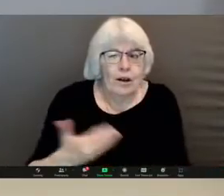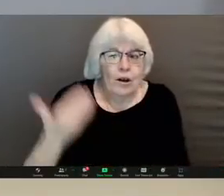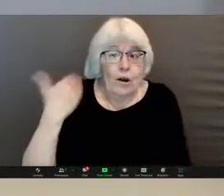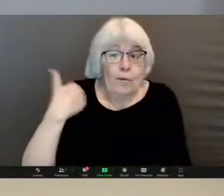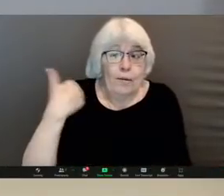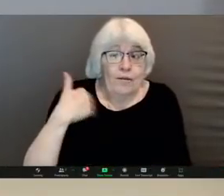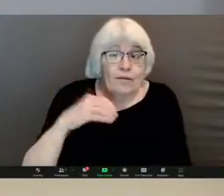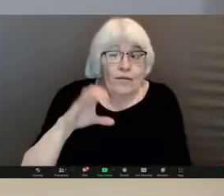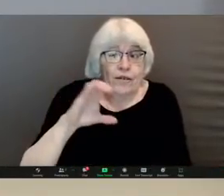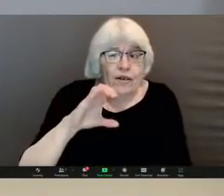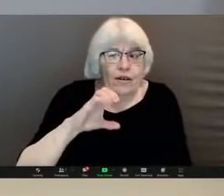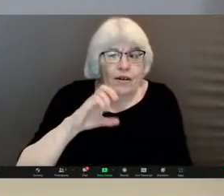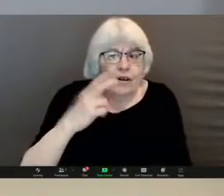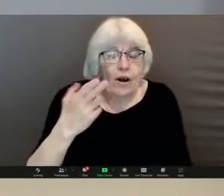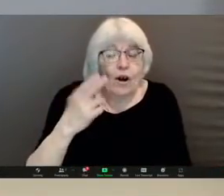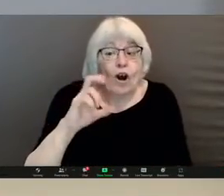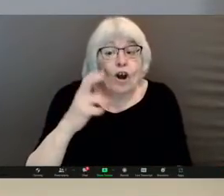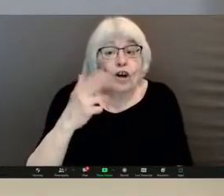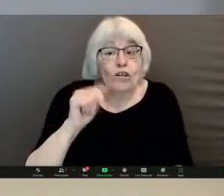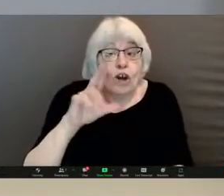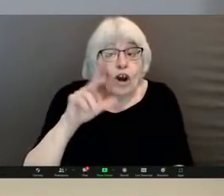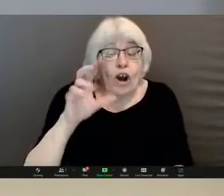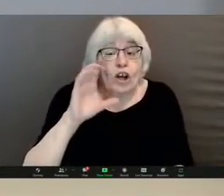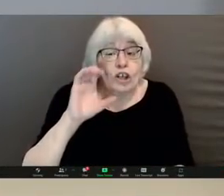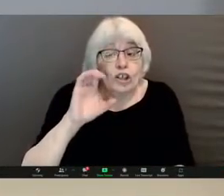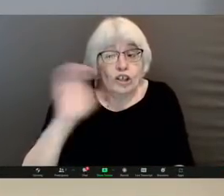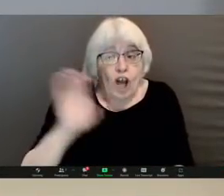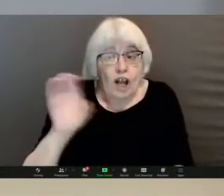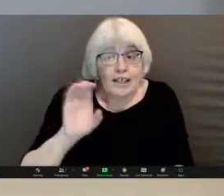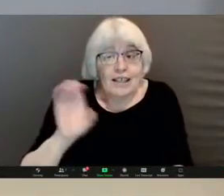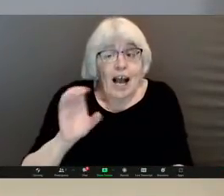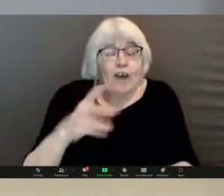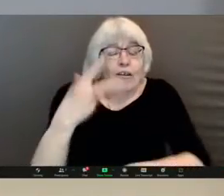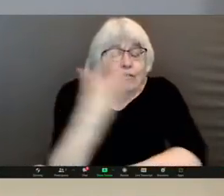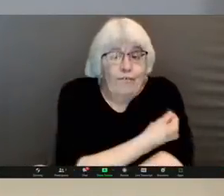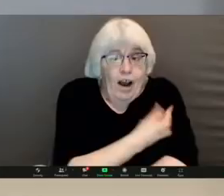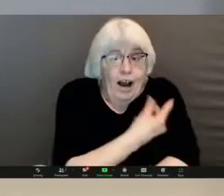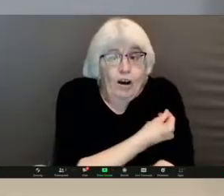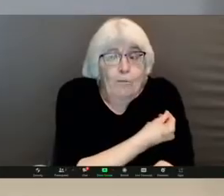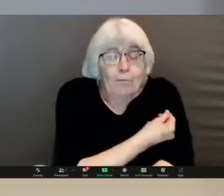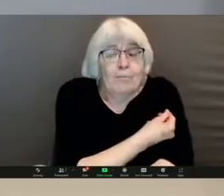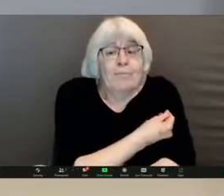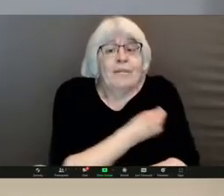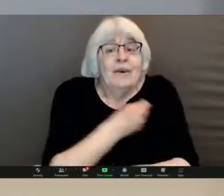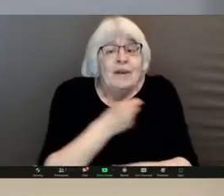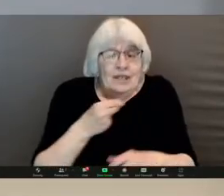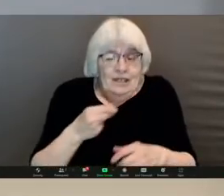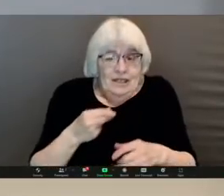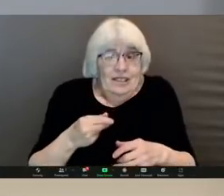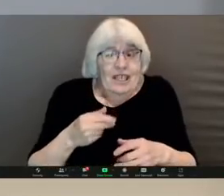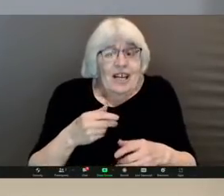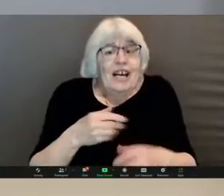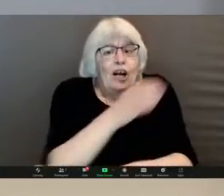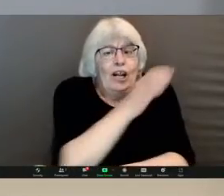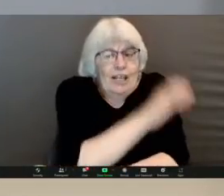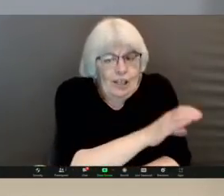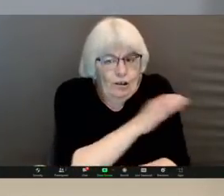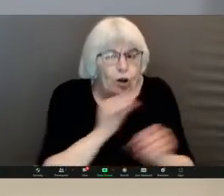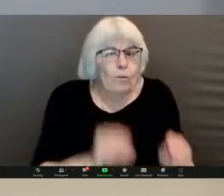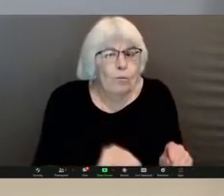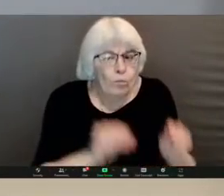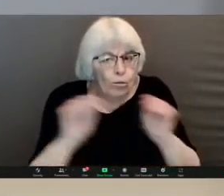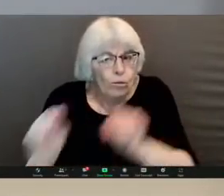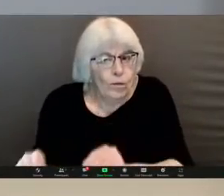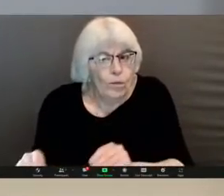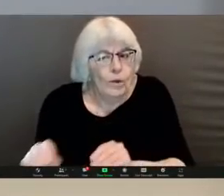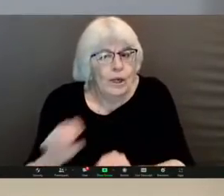Centre. Participating pharmacies continue to offer mRNA vaccine to individuals aged 18 and over. Again, please